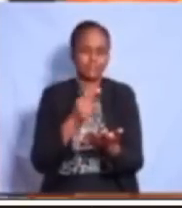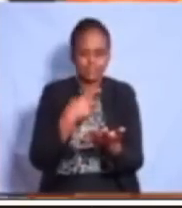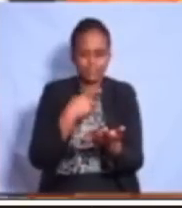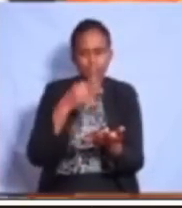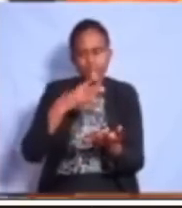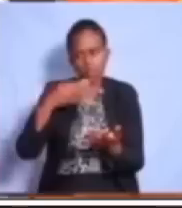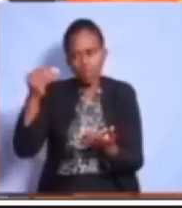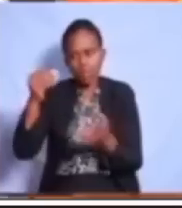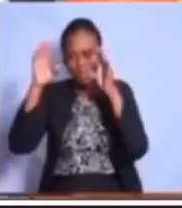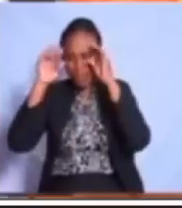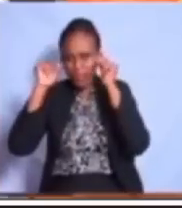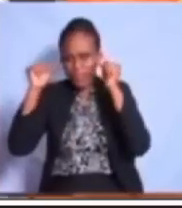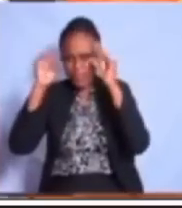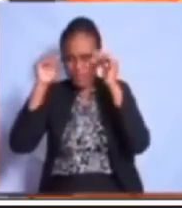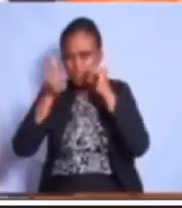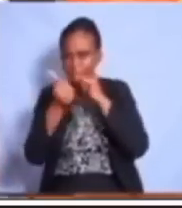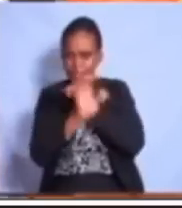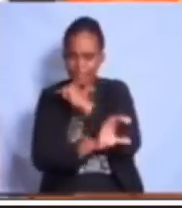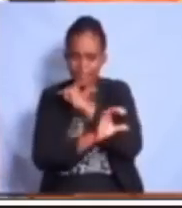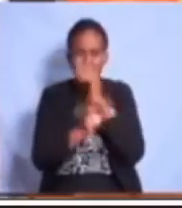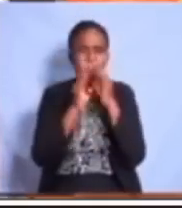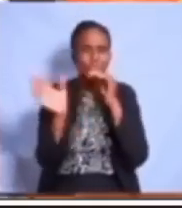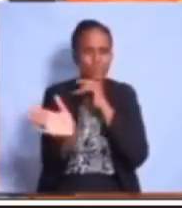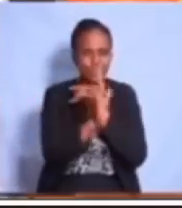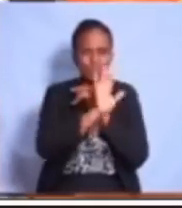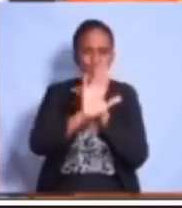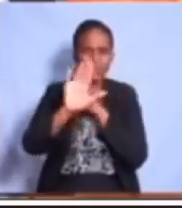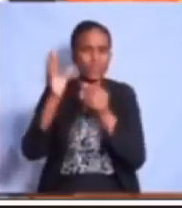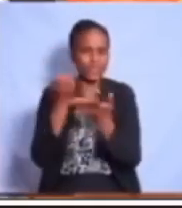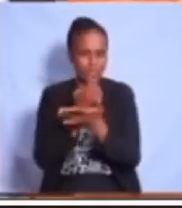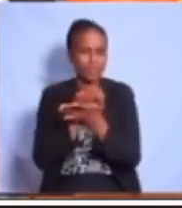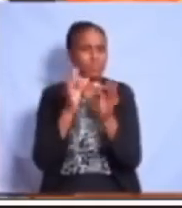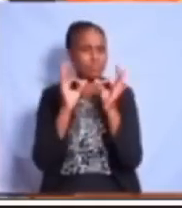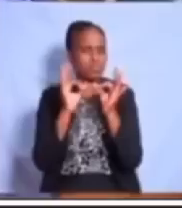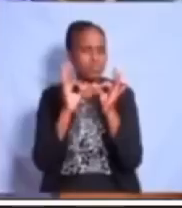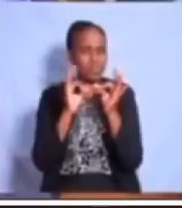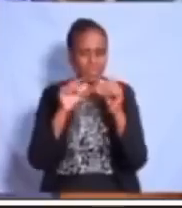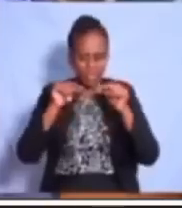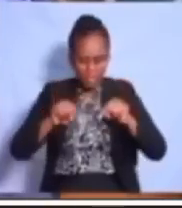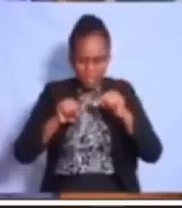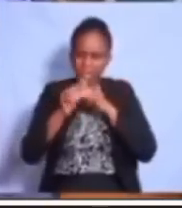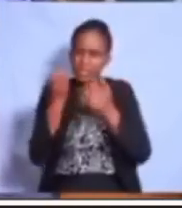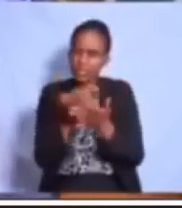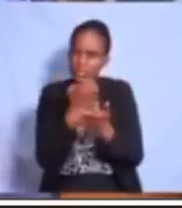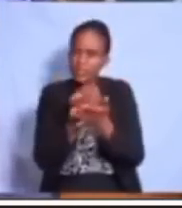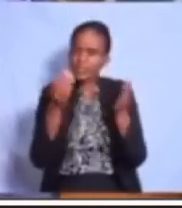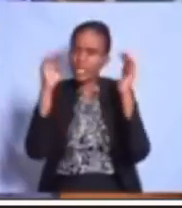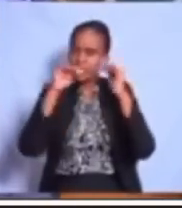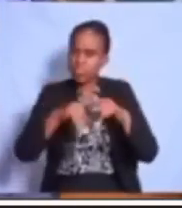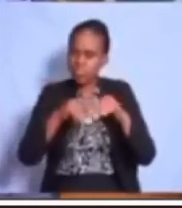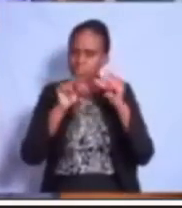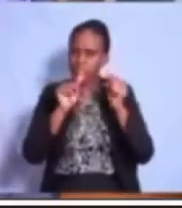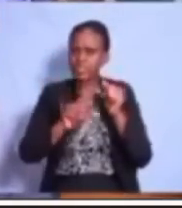meet with presidents of other countries. Their economies are growing. Our economy went down to minus